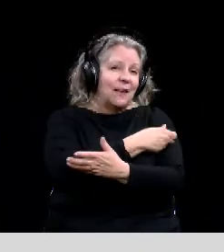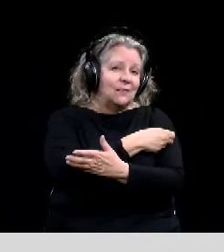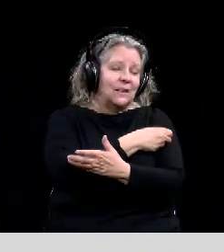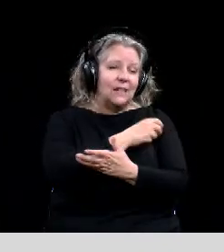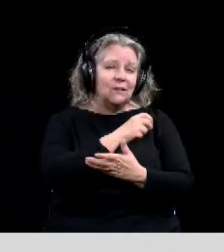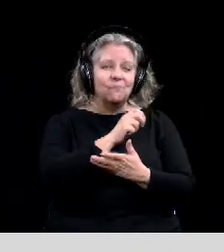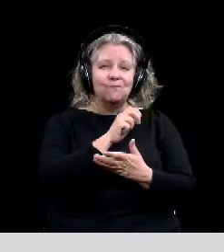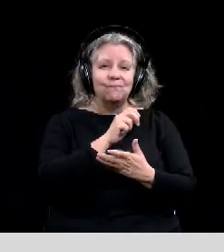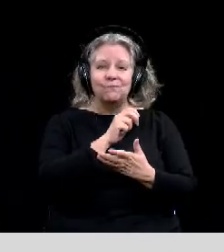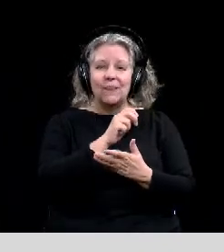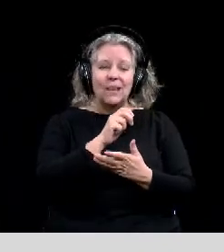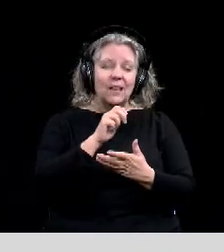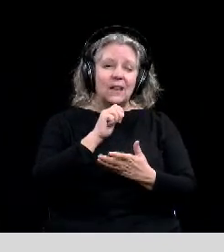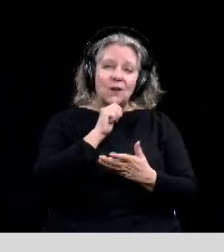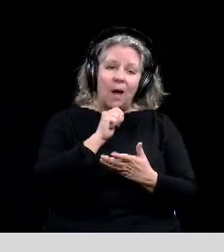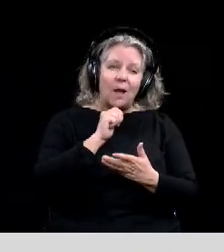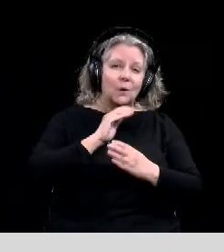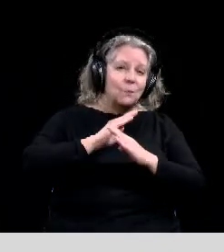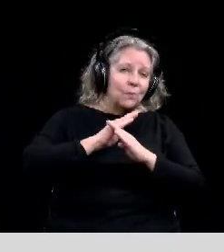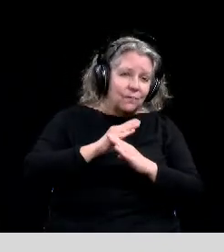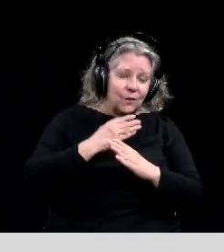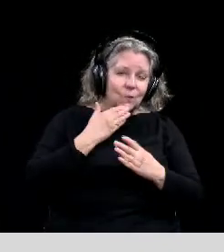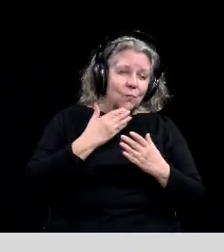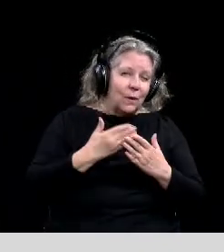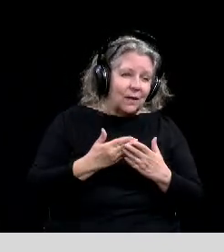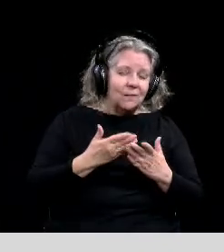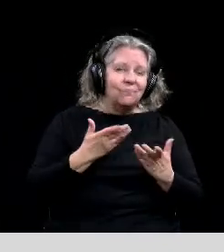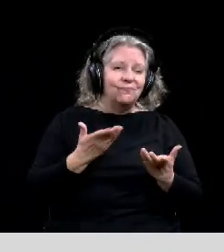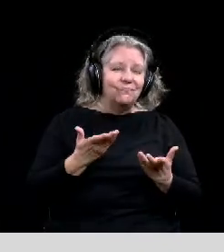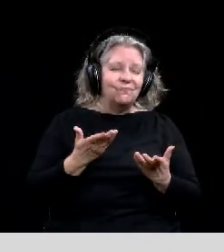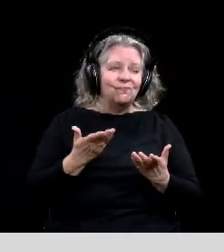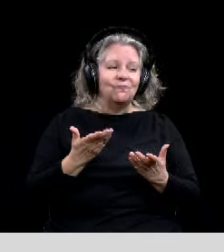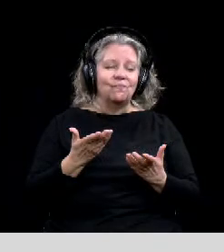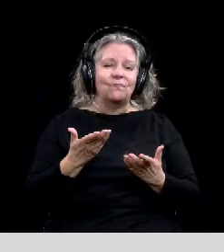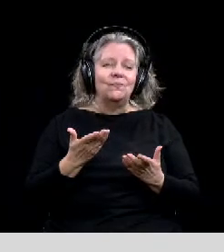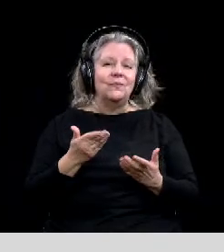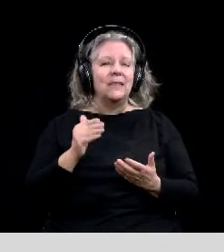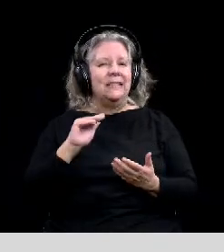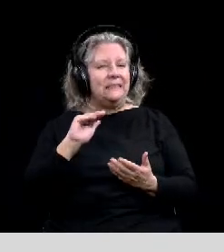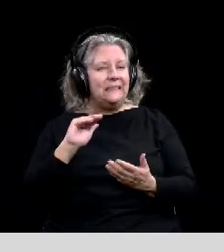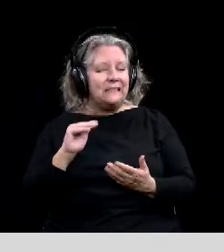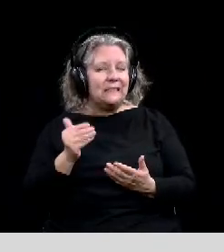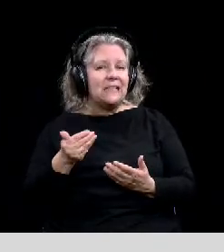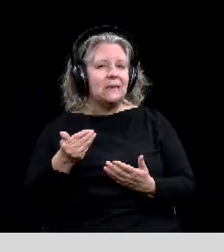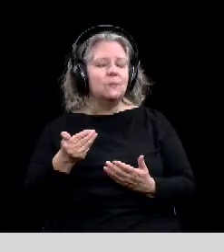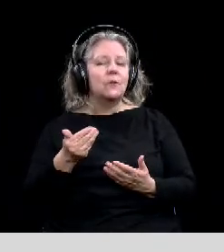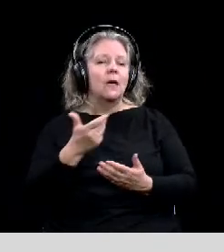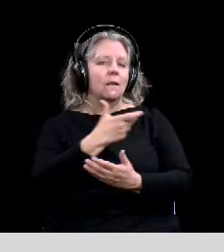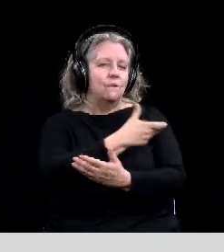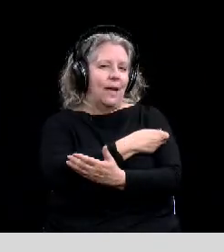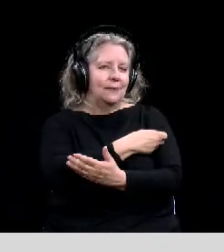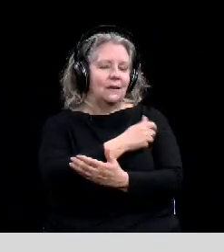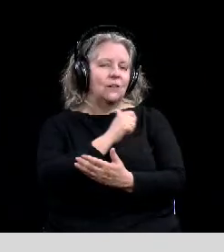evidence that the vaccine is not as effective. It has